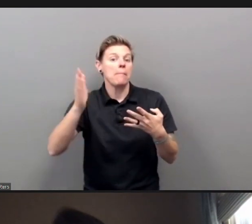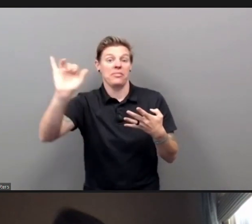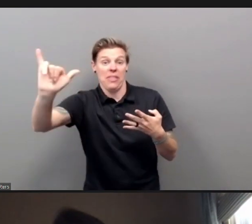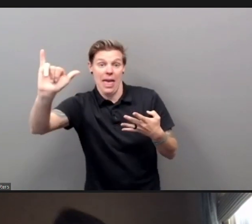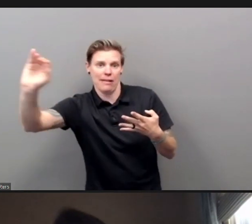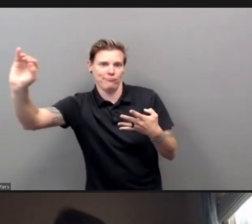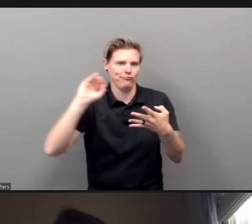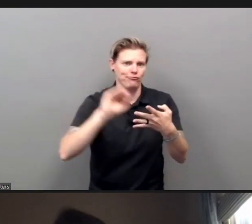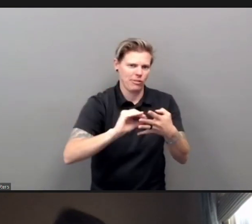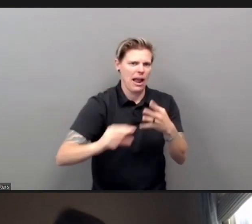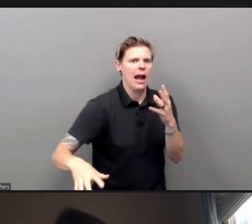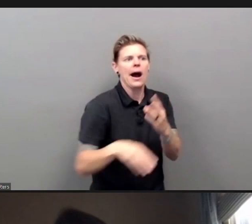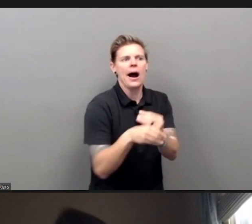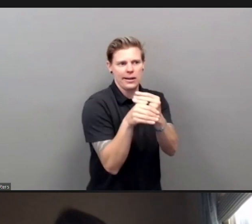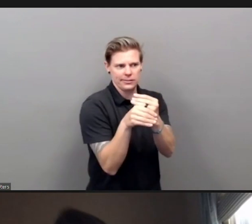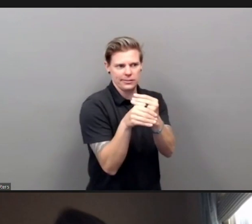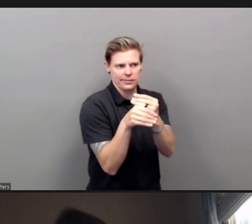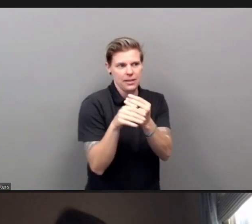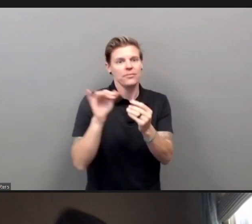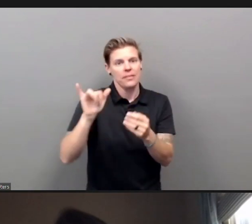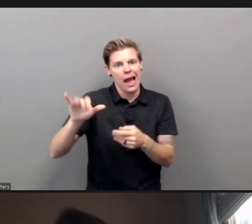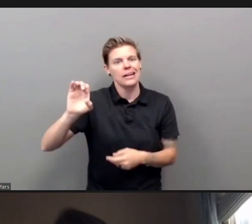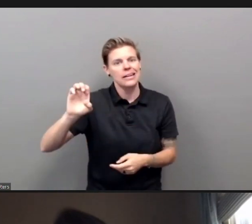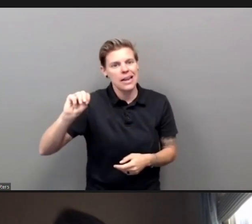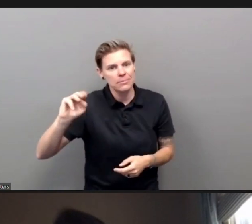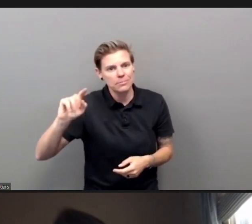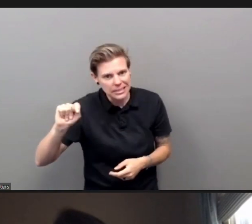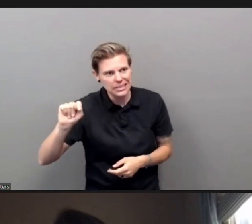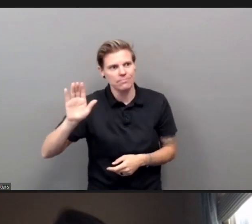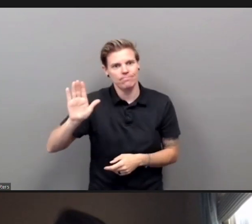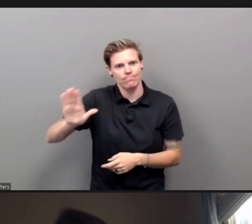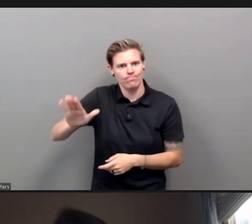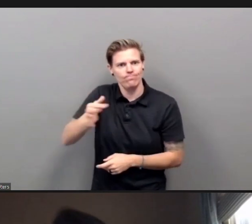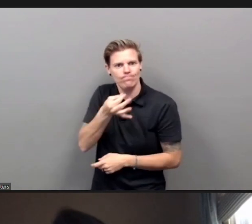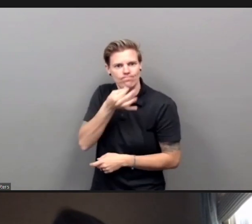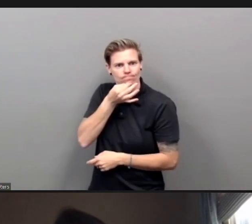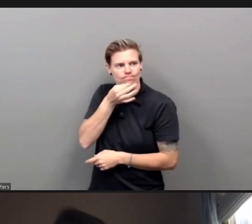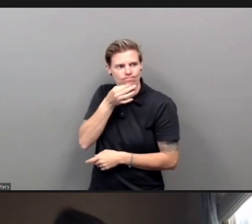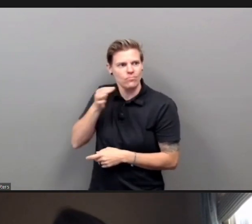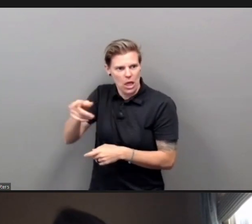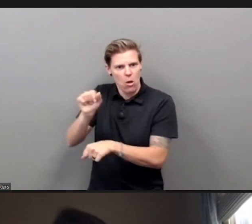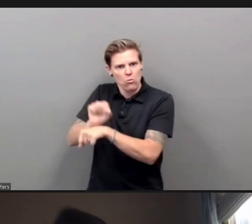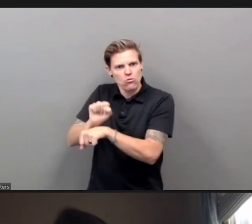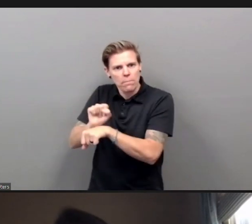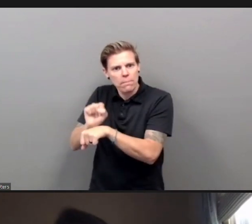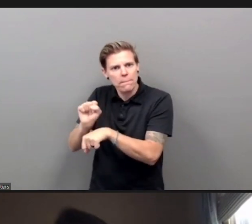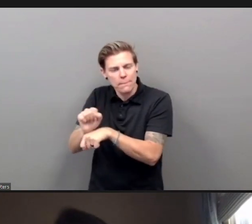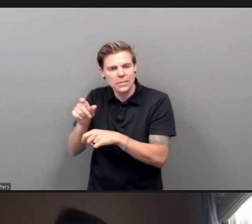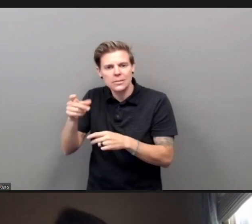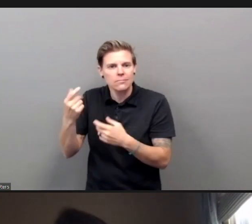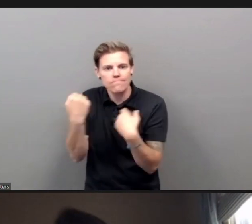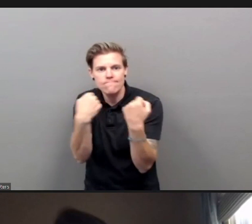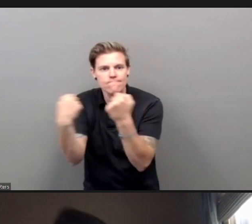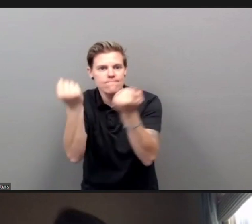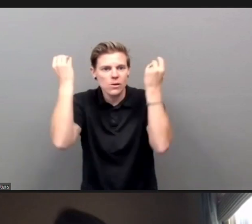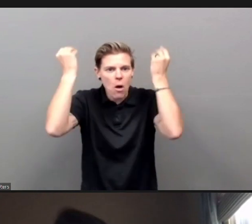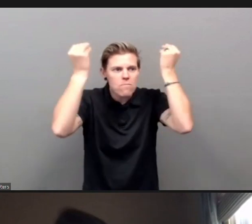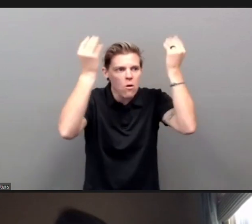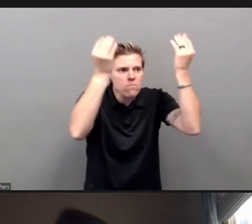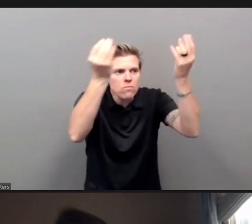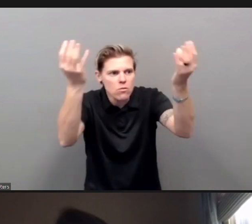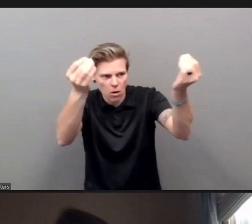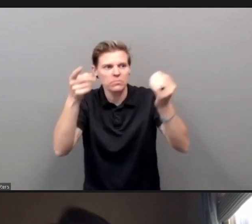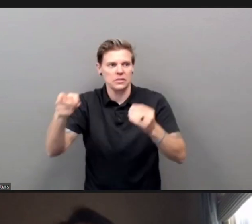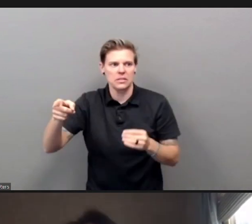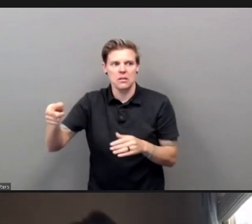Kyle Thornton does a great job for our state, working in our with Christine Ross in